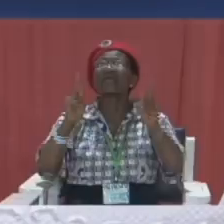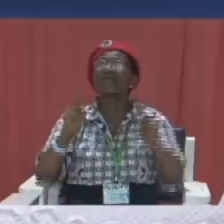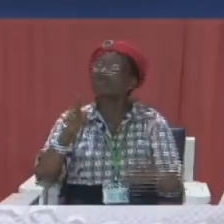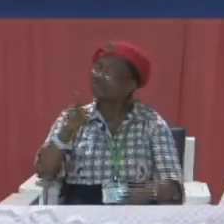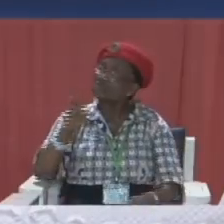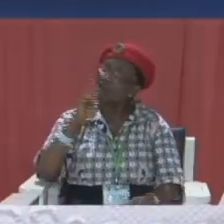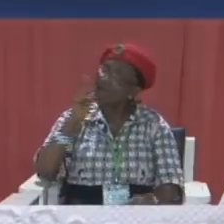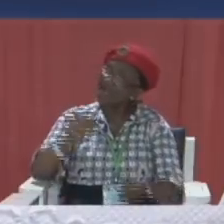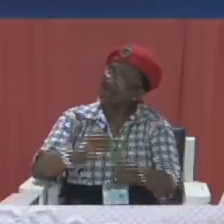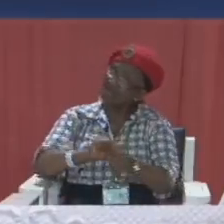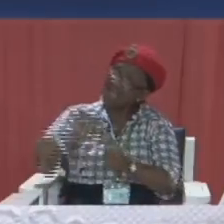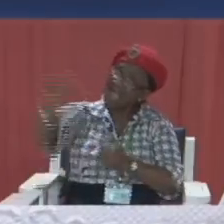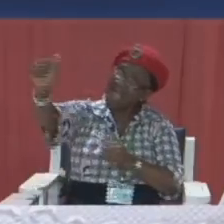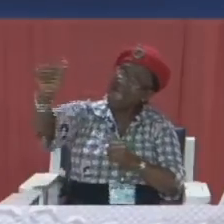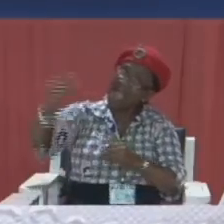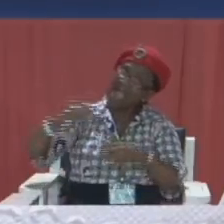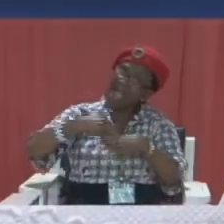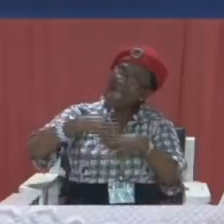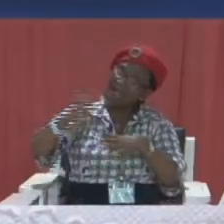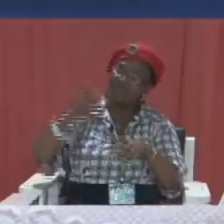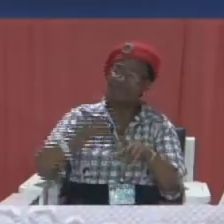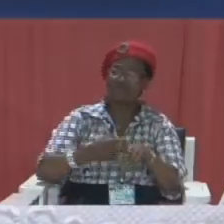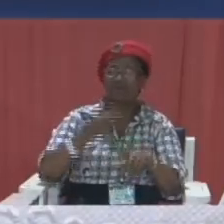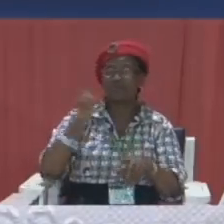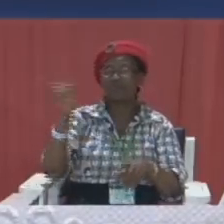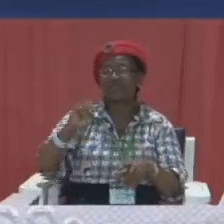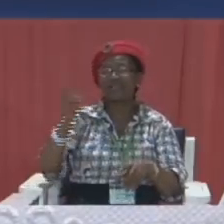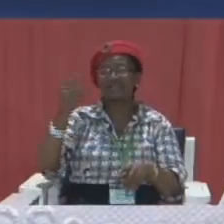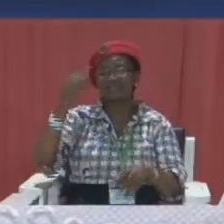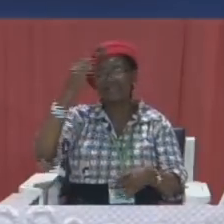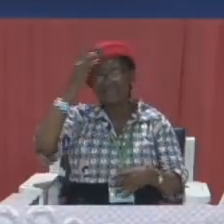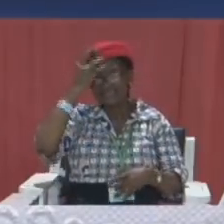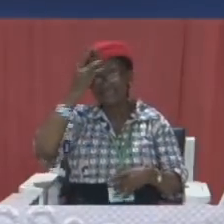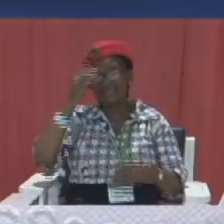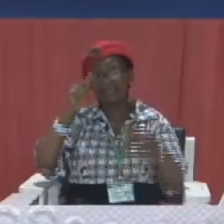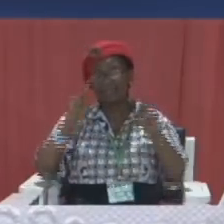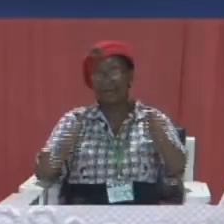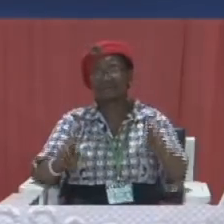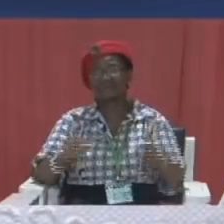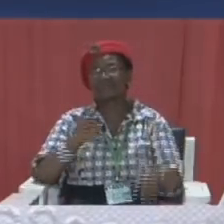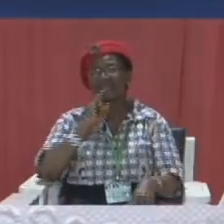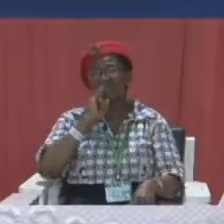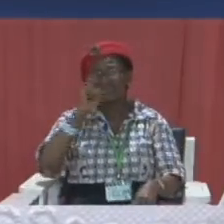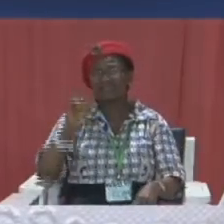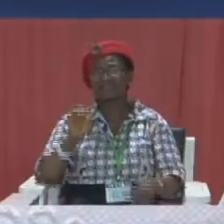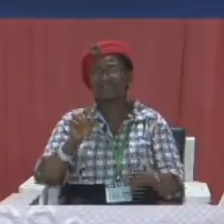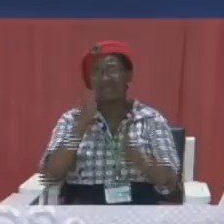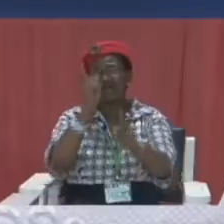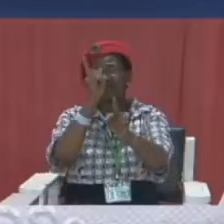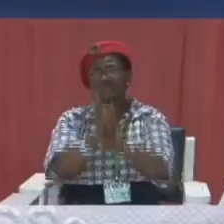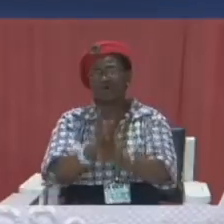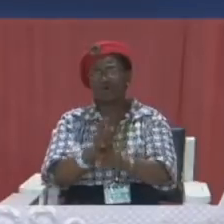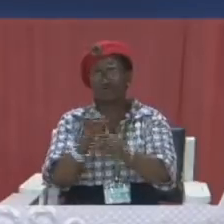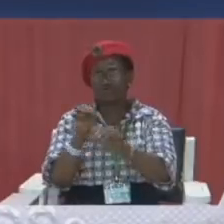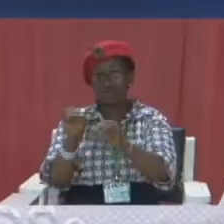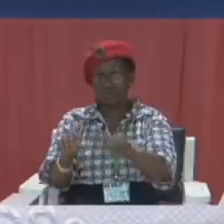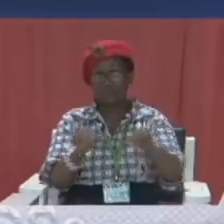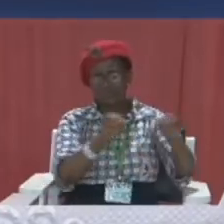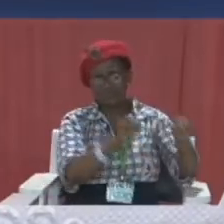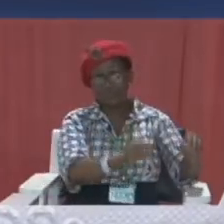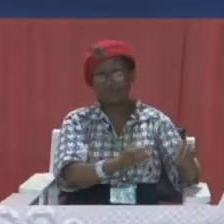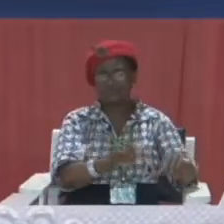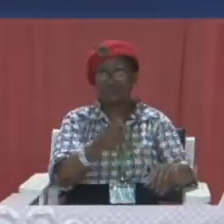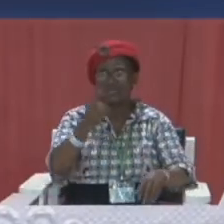sick fellow is. Just put the handkerchief next to